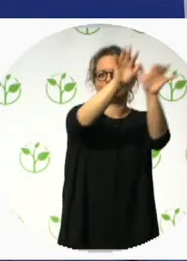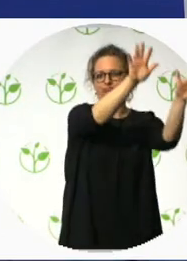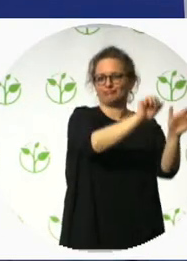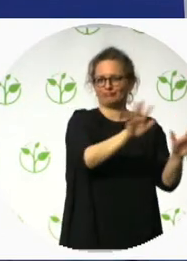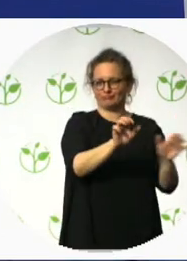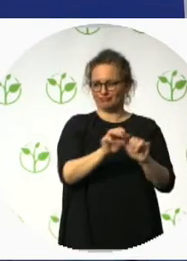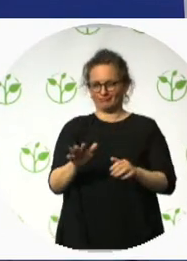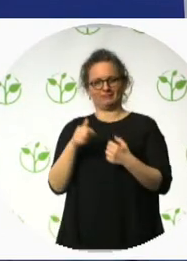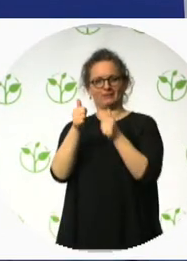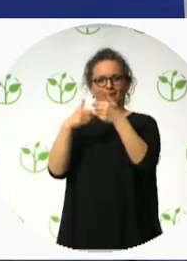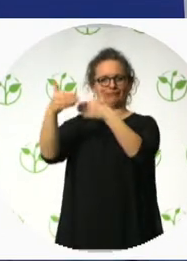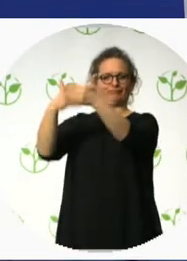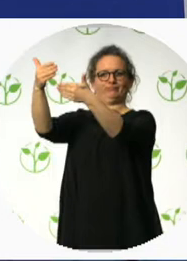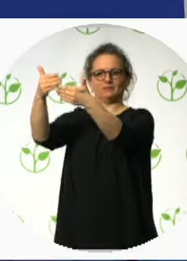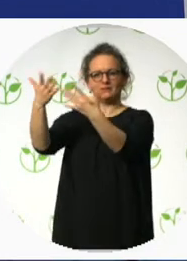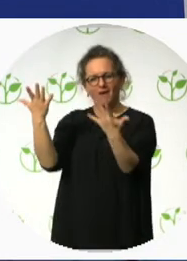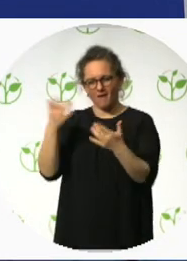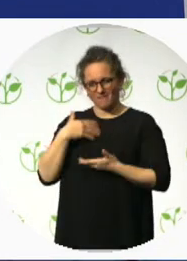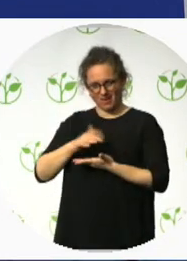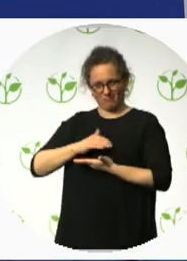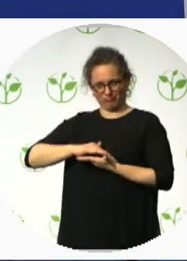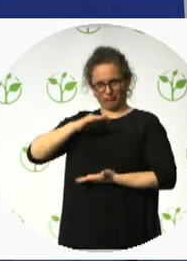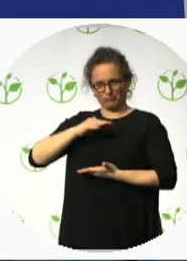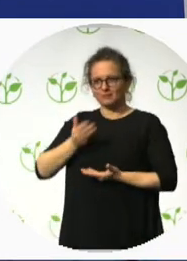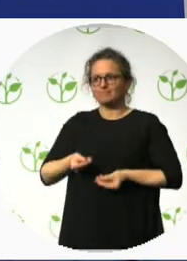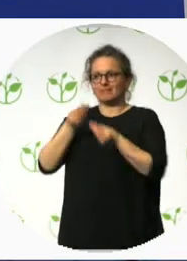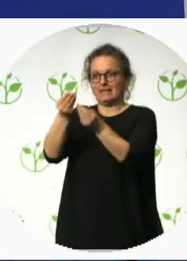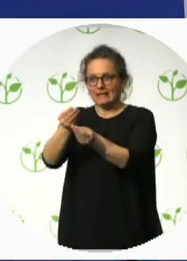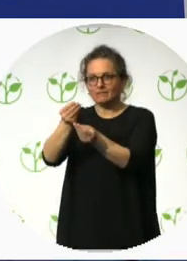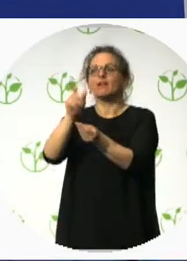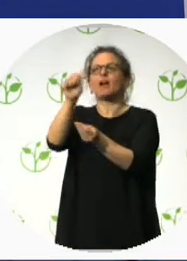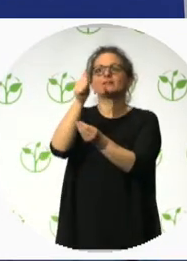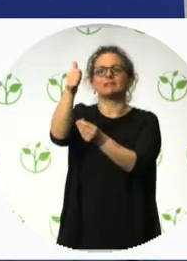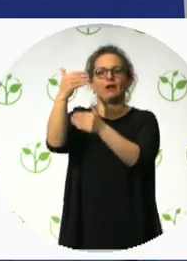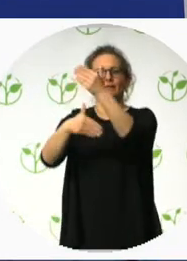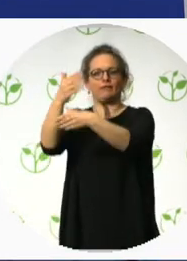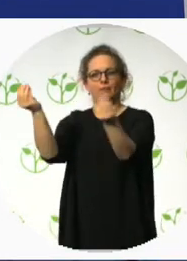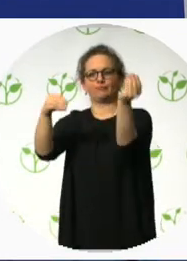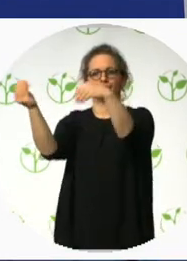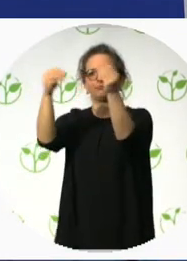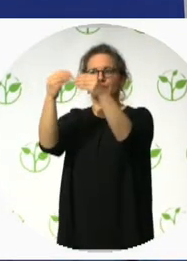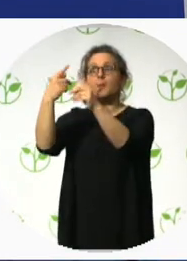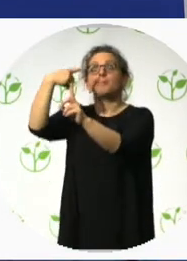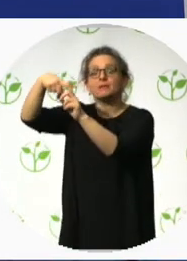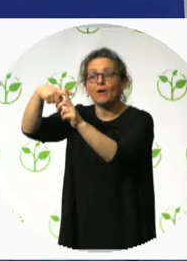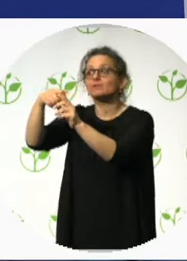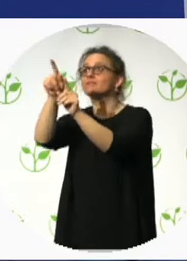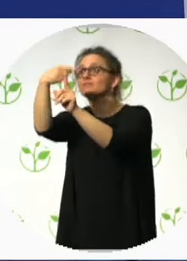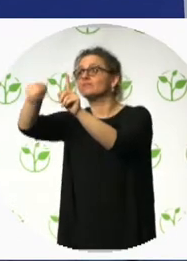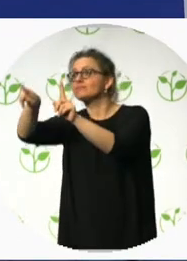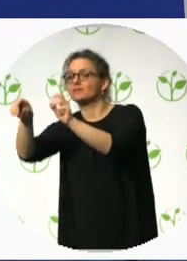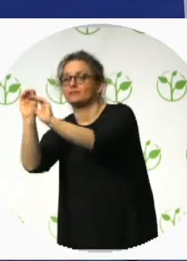dictionaries, sign language teaching materials, they can teach sign language, and even support the development of sign